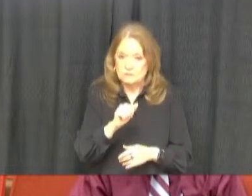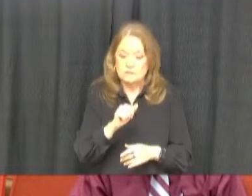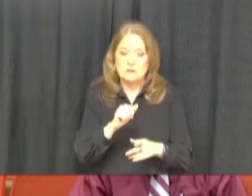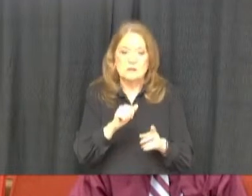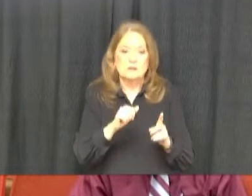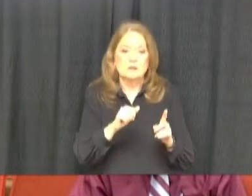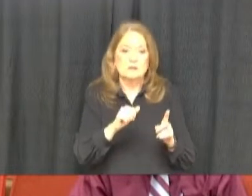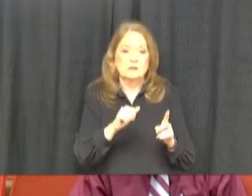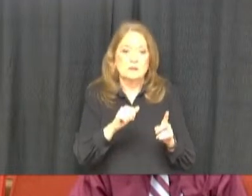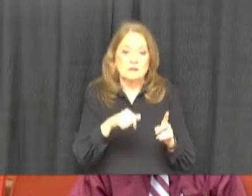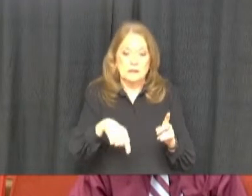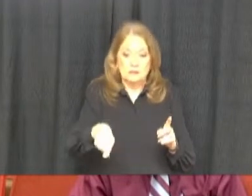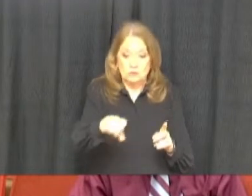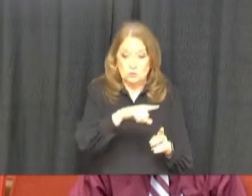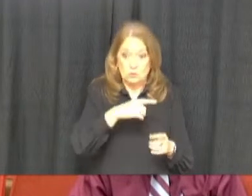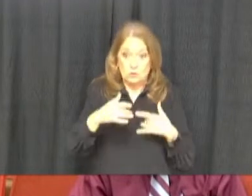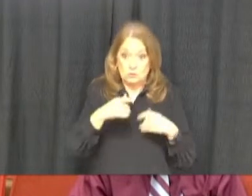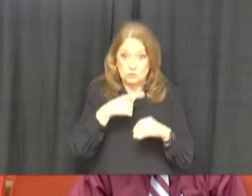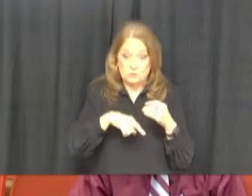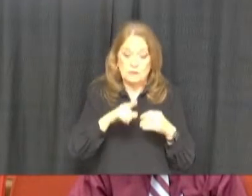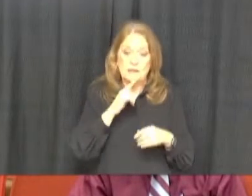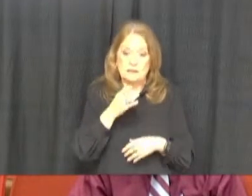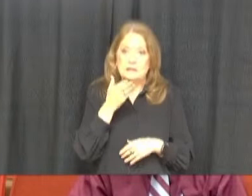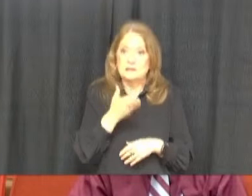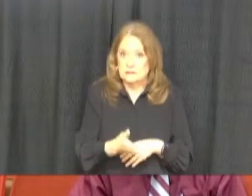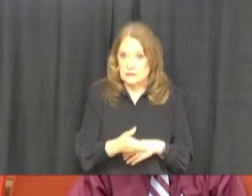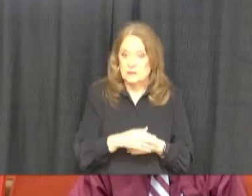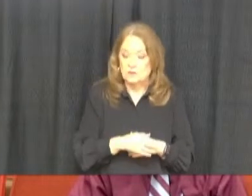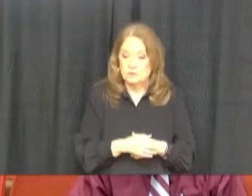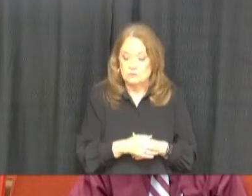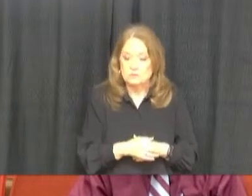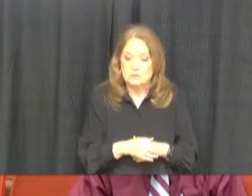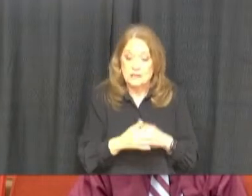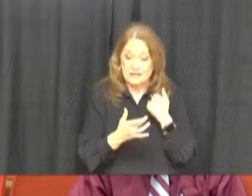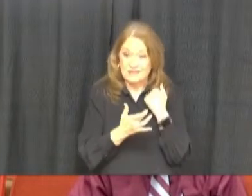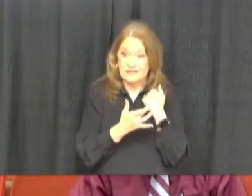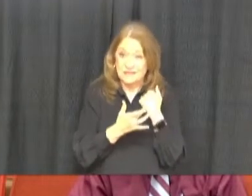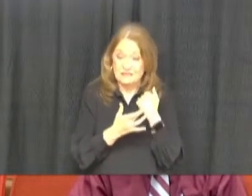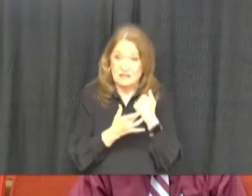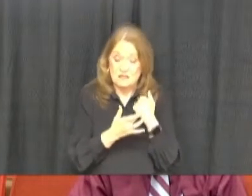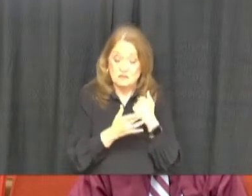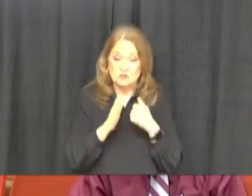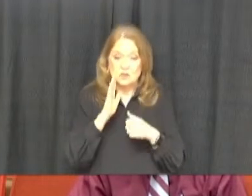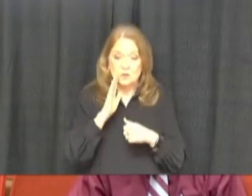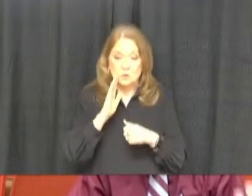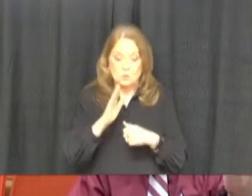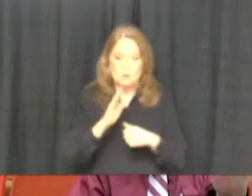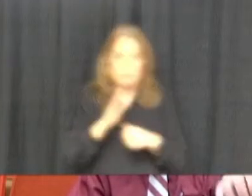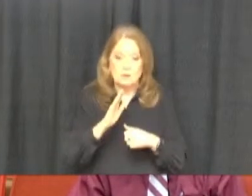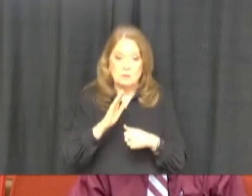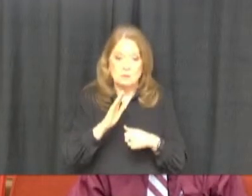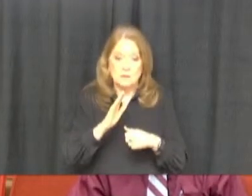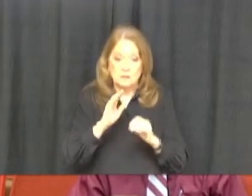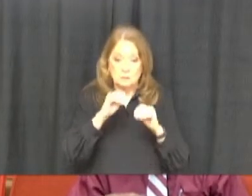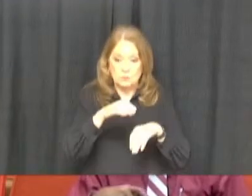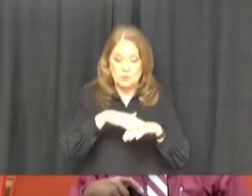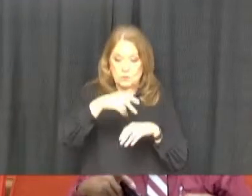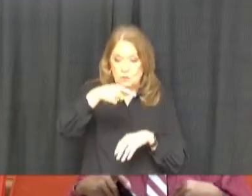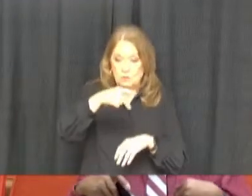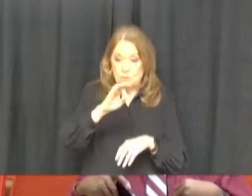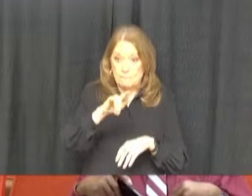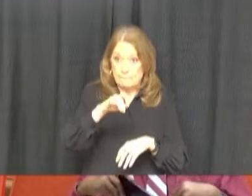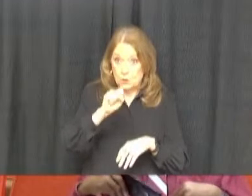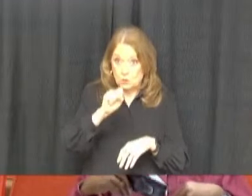panel is there. The technology will be placed on poles. Okay. They'll be placed